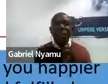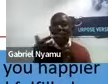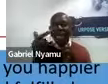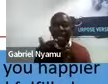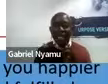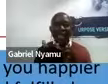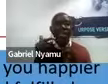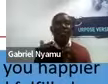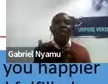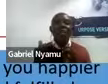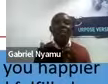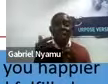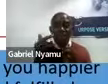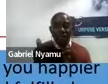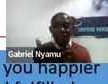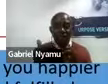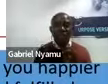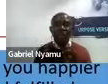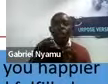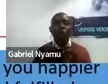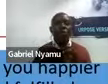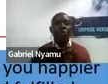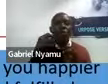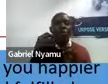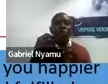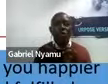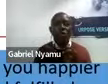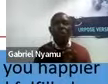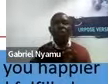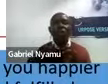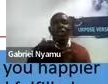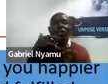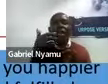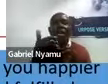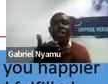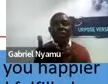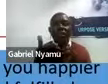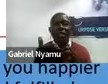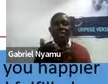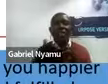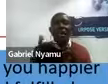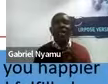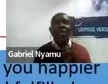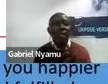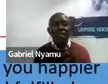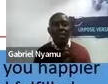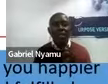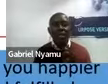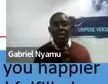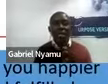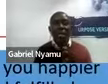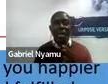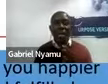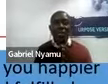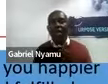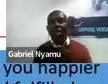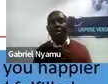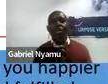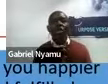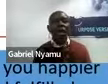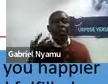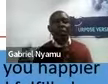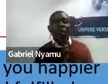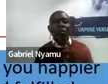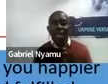Purpose is not about getting, it's actually about giving. So they always look for opportunity to be able to expedite themselves and impact in the space that they interact